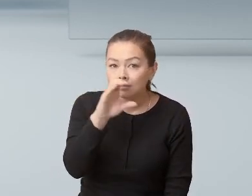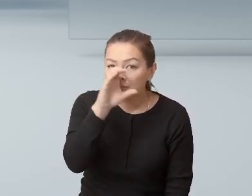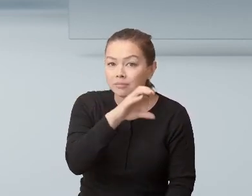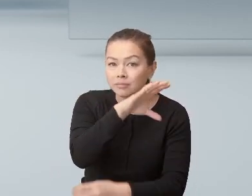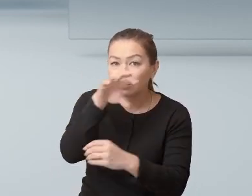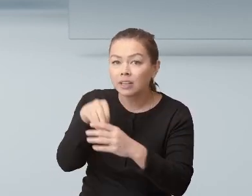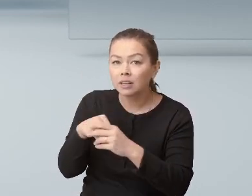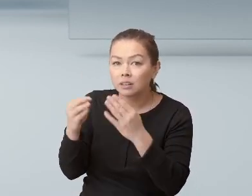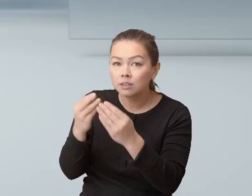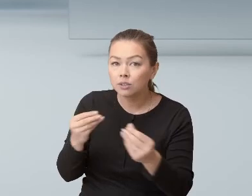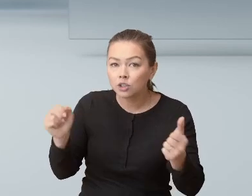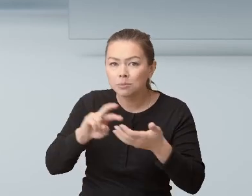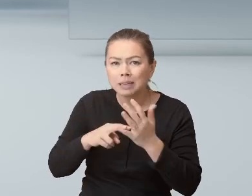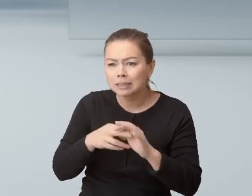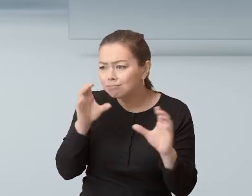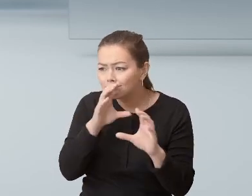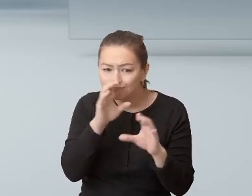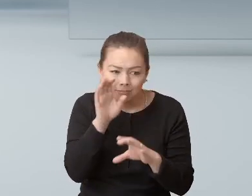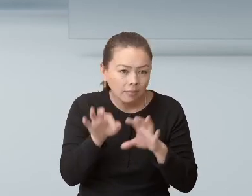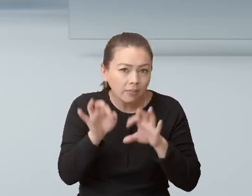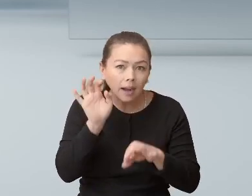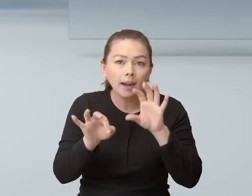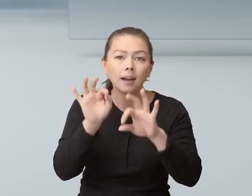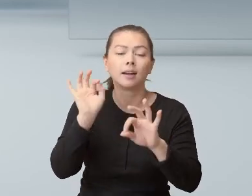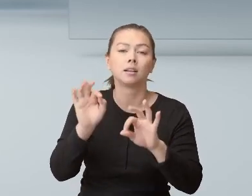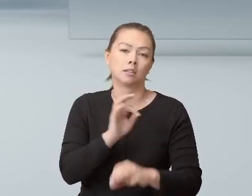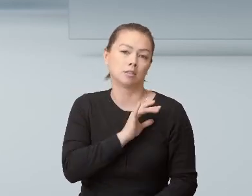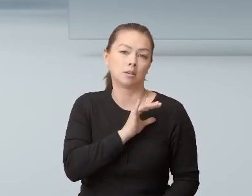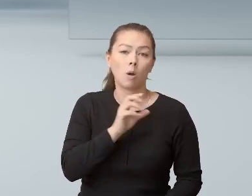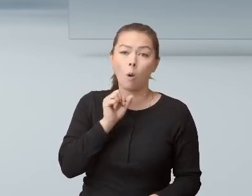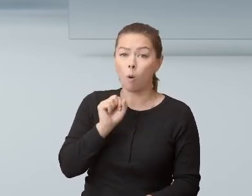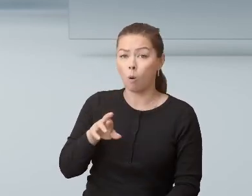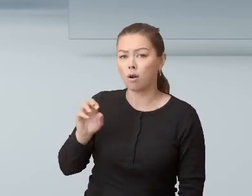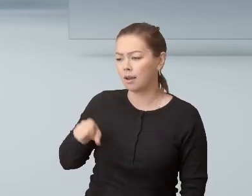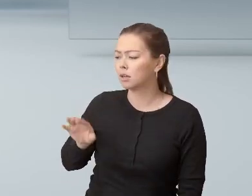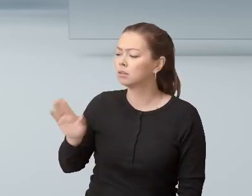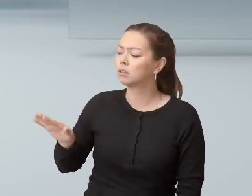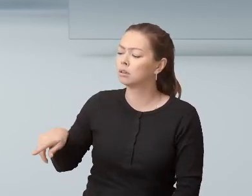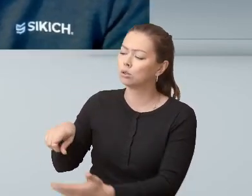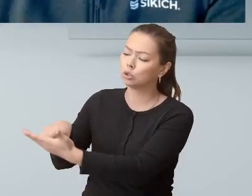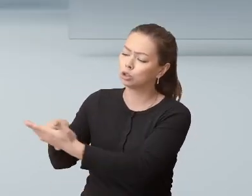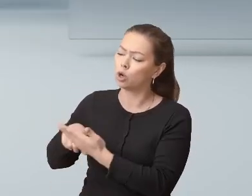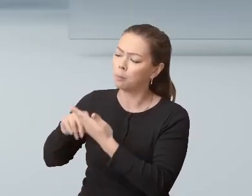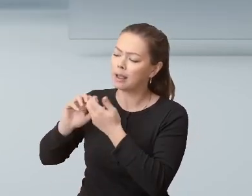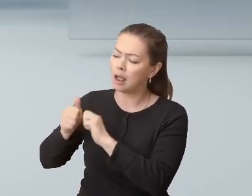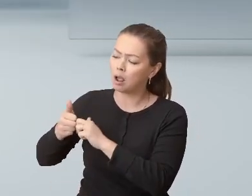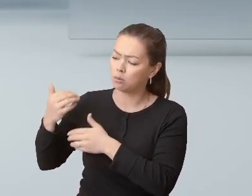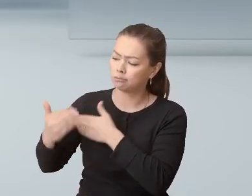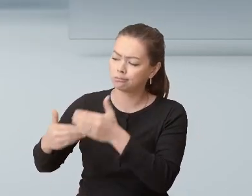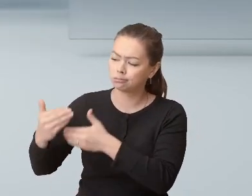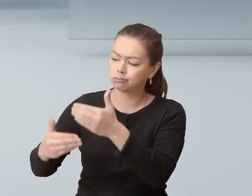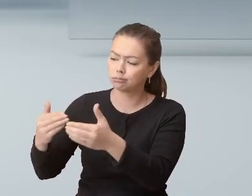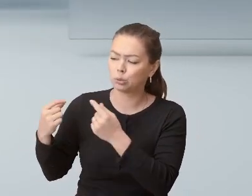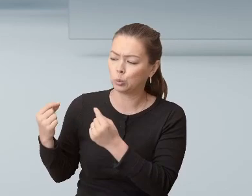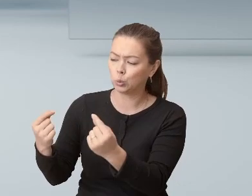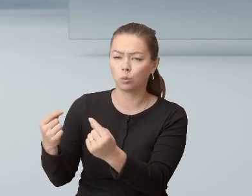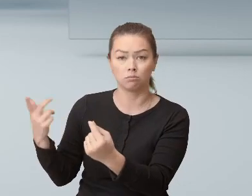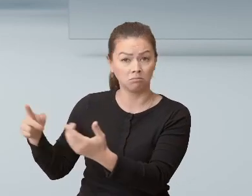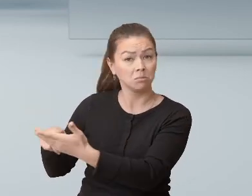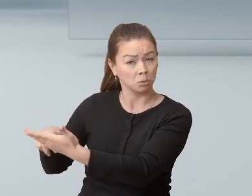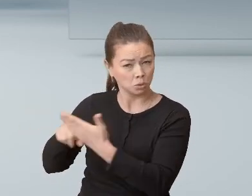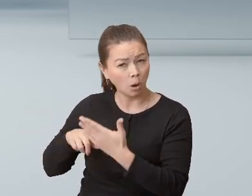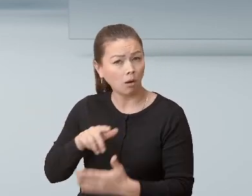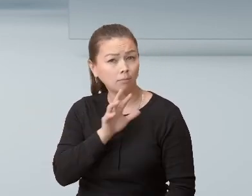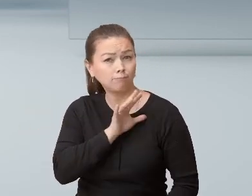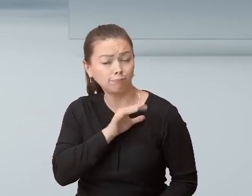everything and even say, show me how to do something that's going to show that process. So, Tim, what happens to the cost of hardware that